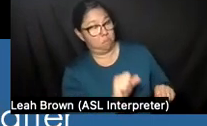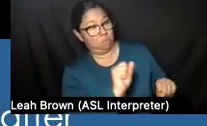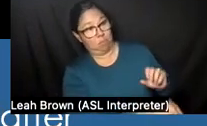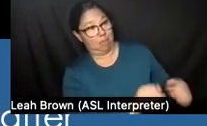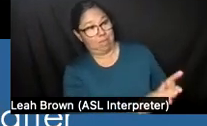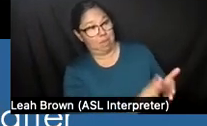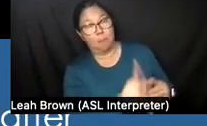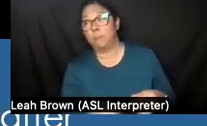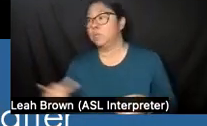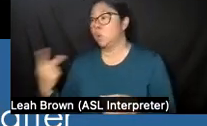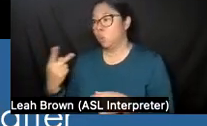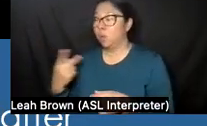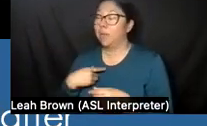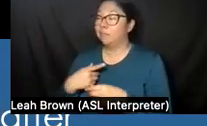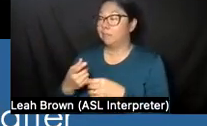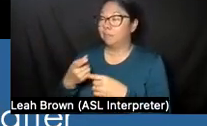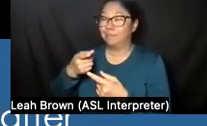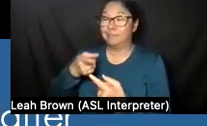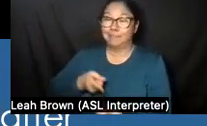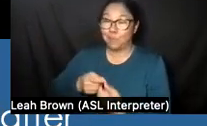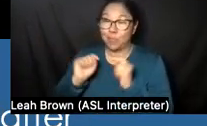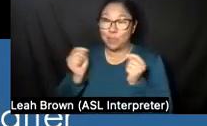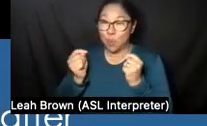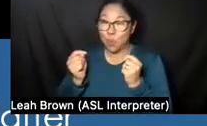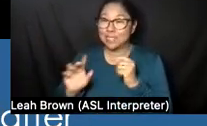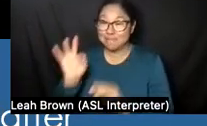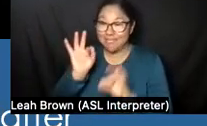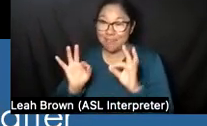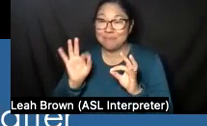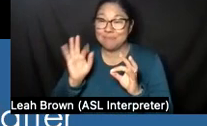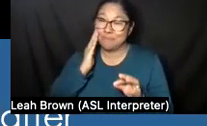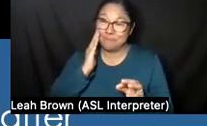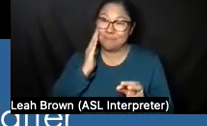toys. Yeah. One small step to bigger picture of the entire room being clean.